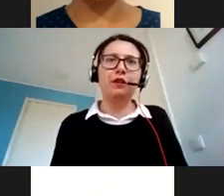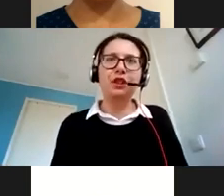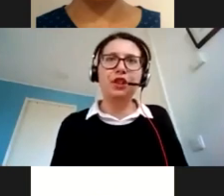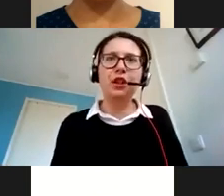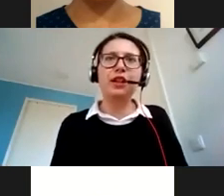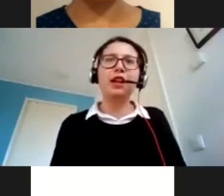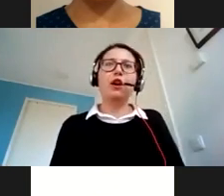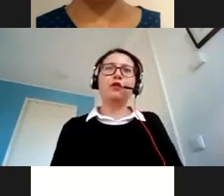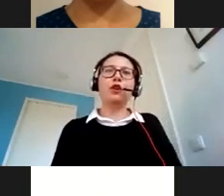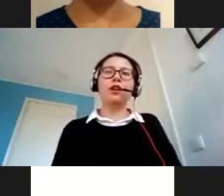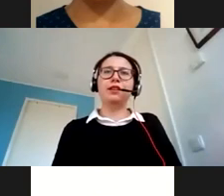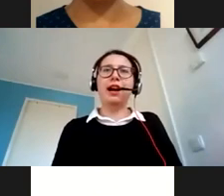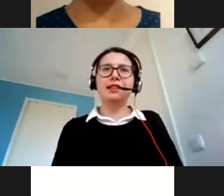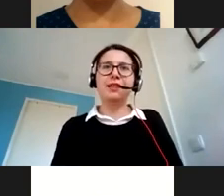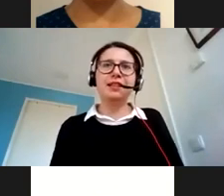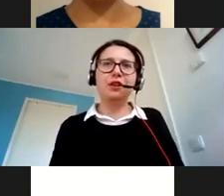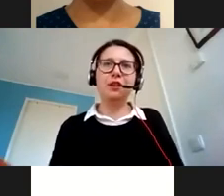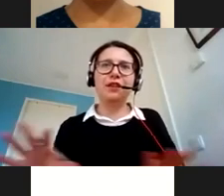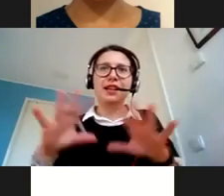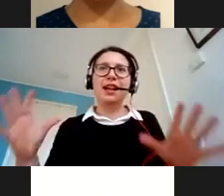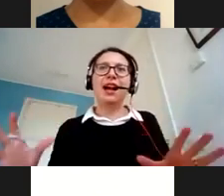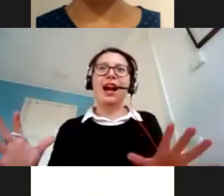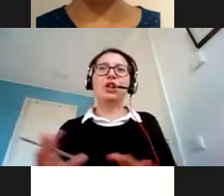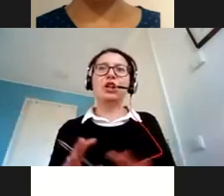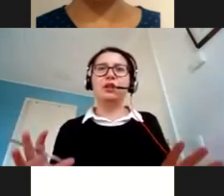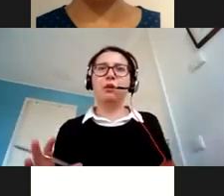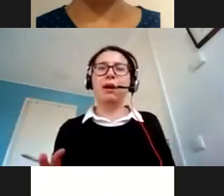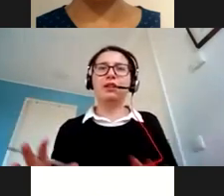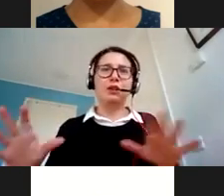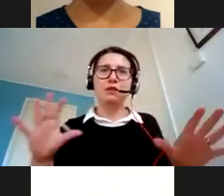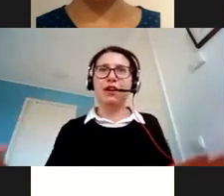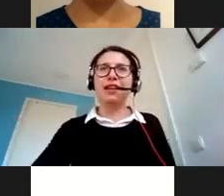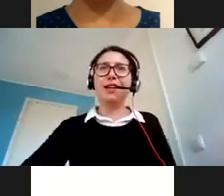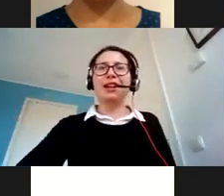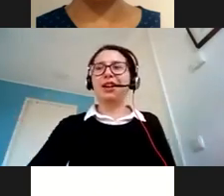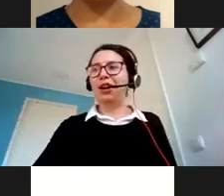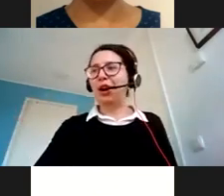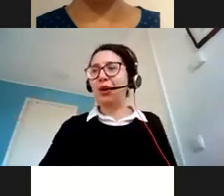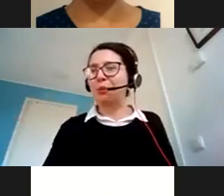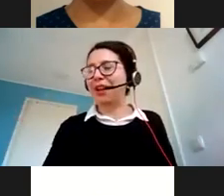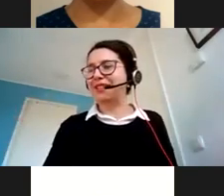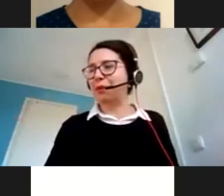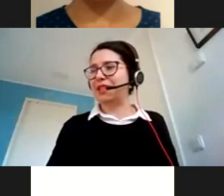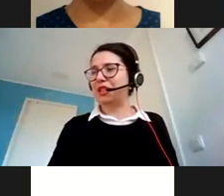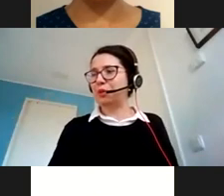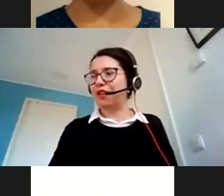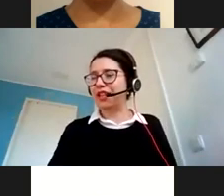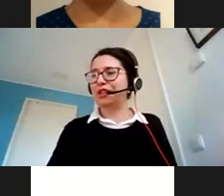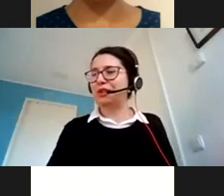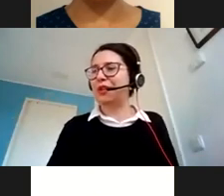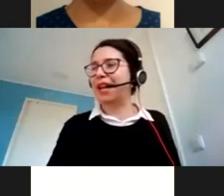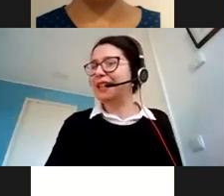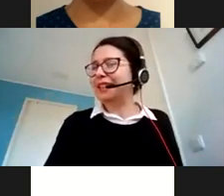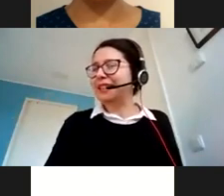Dr. Marco Fasciglione for the hard task of giving a conclusive remarks to this very comprehensive presentation we